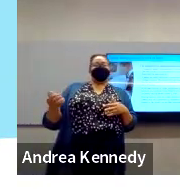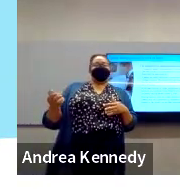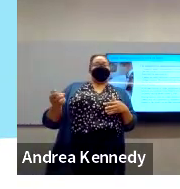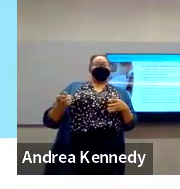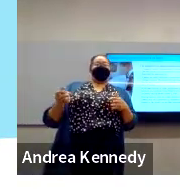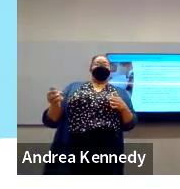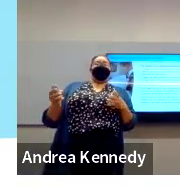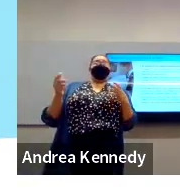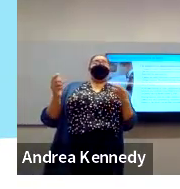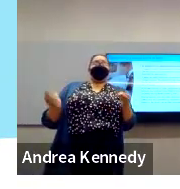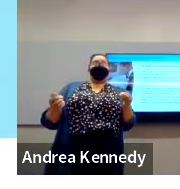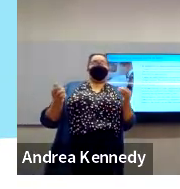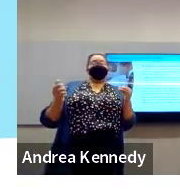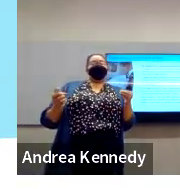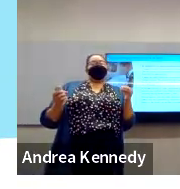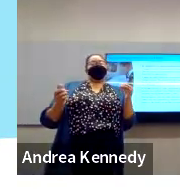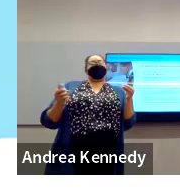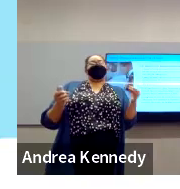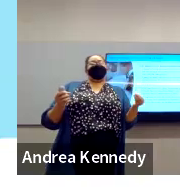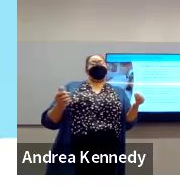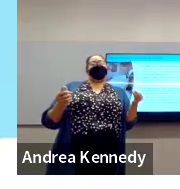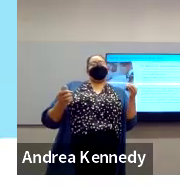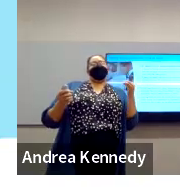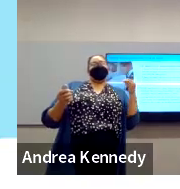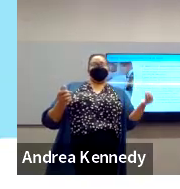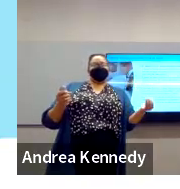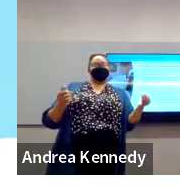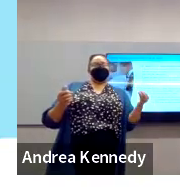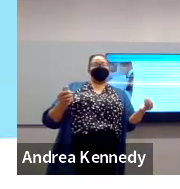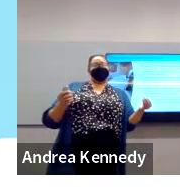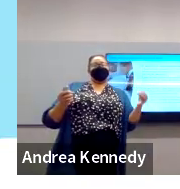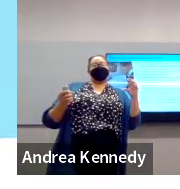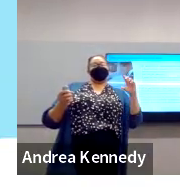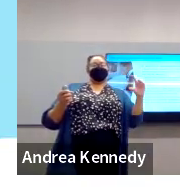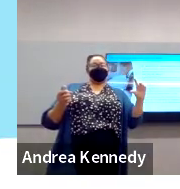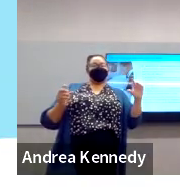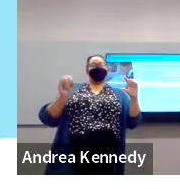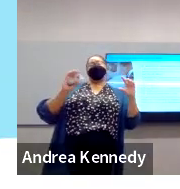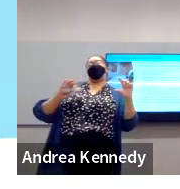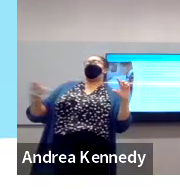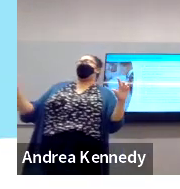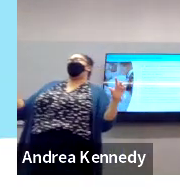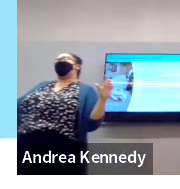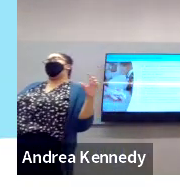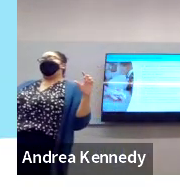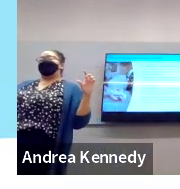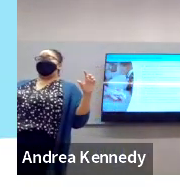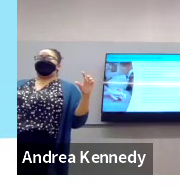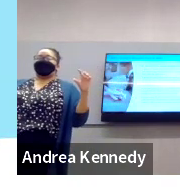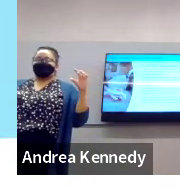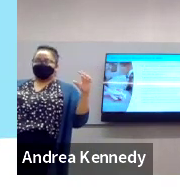increase. If the landlord is giving the utility adjustment increase